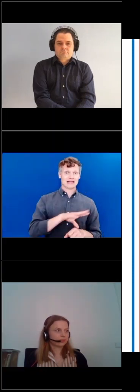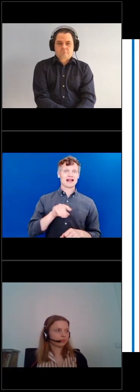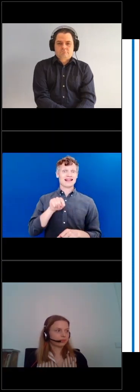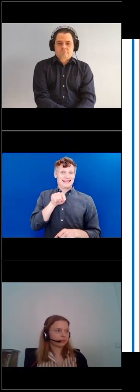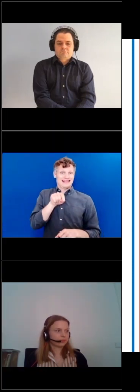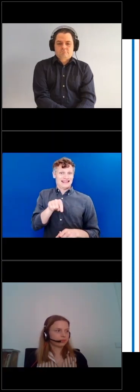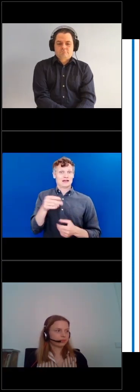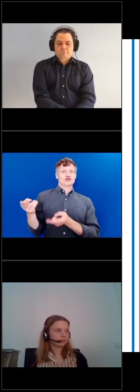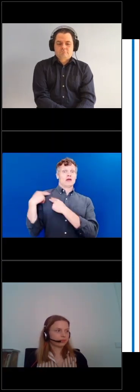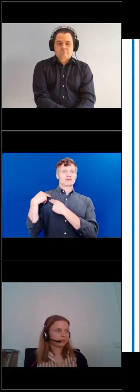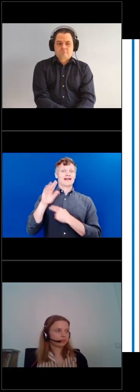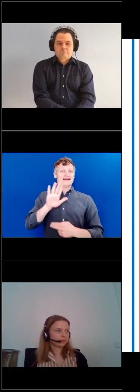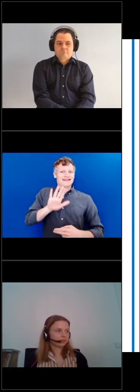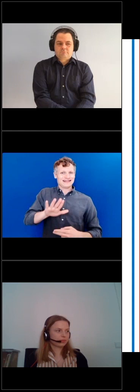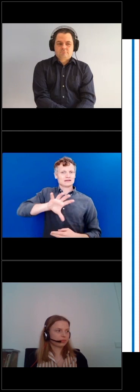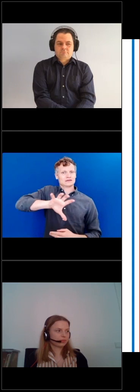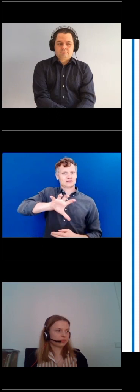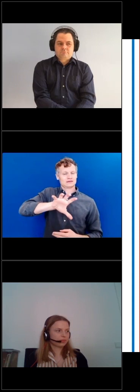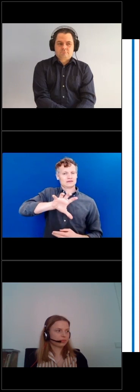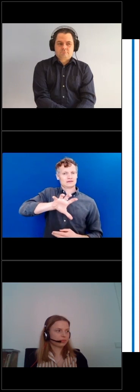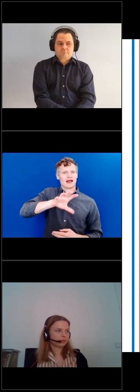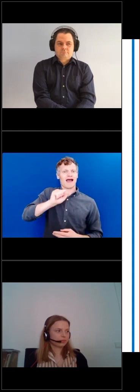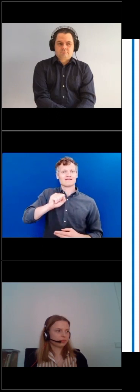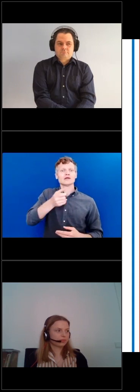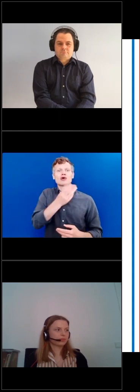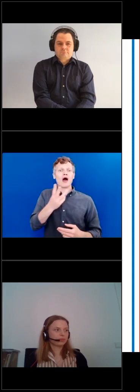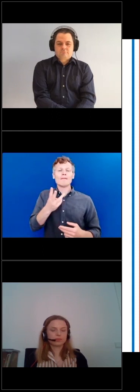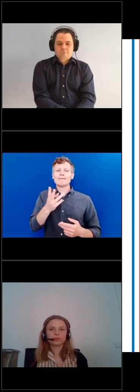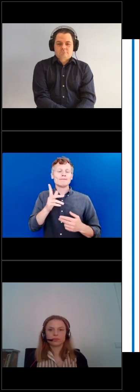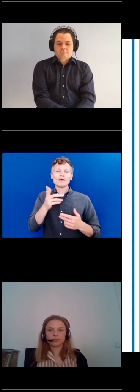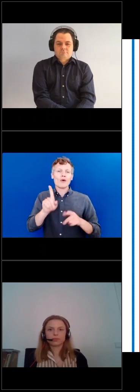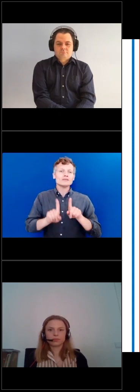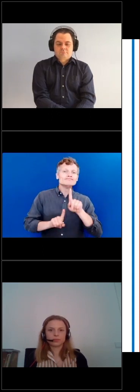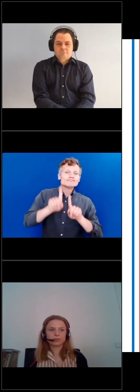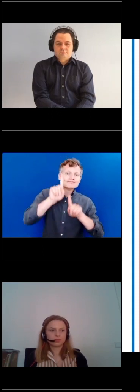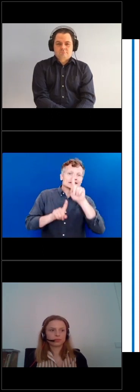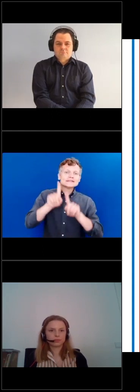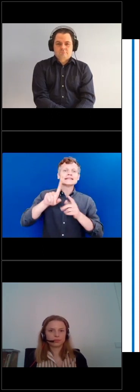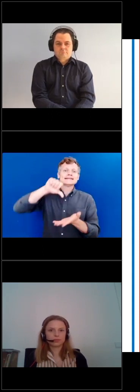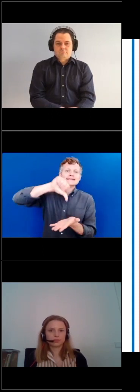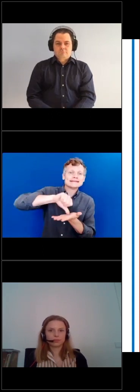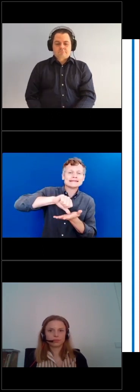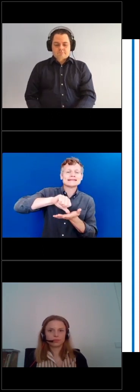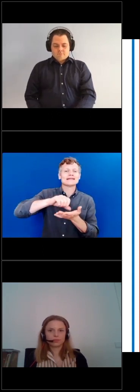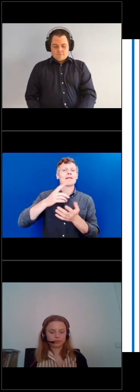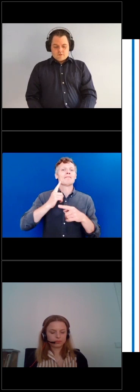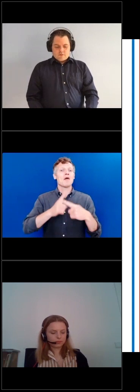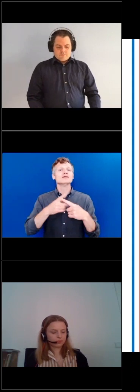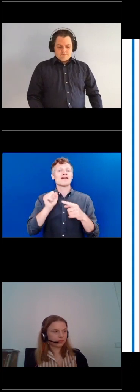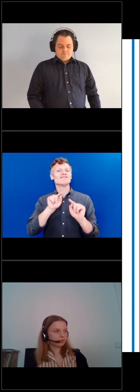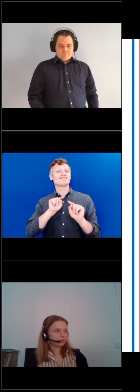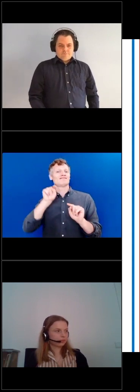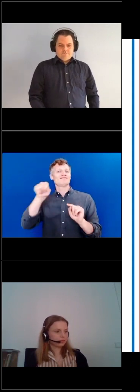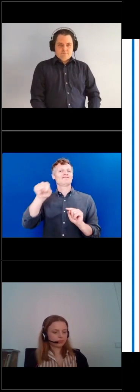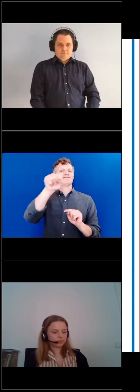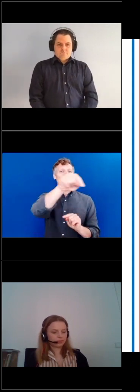that's the way that anyone can engage with the different OPDs. Now, also specifically because we